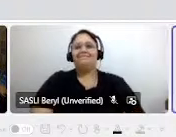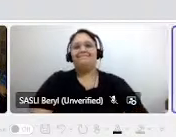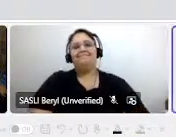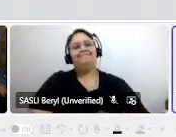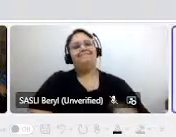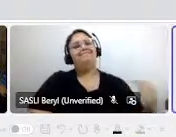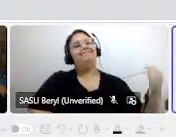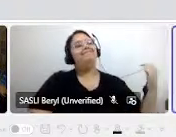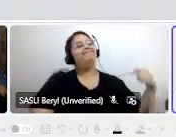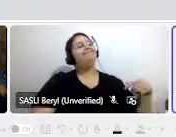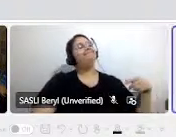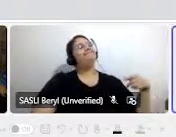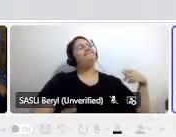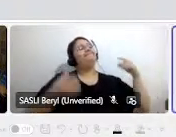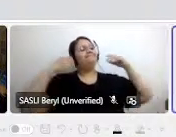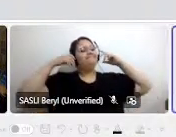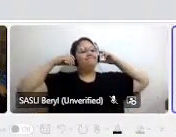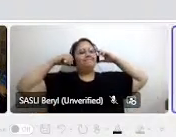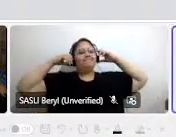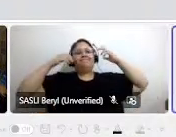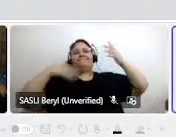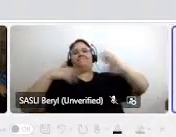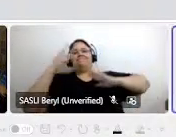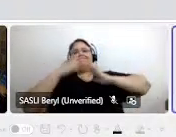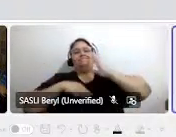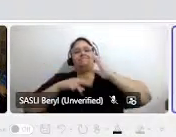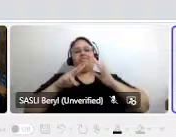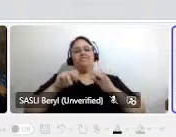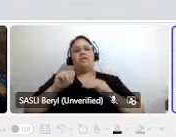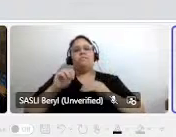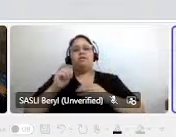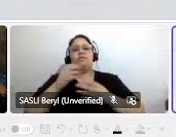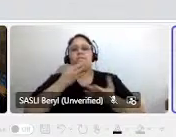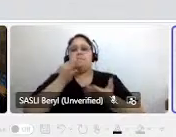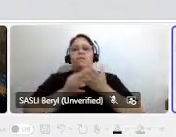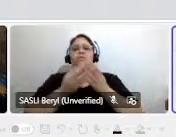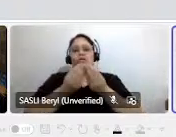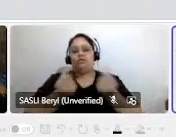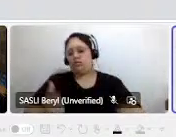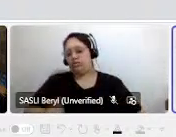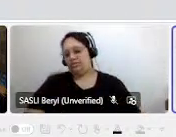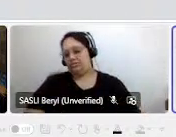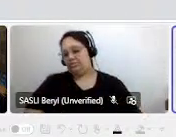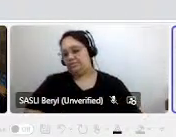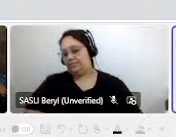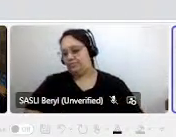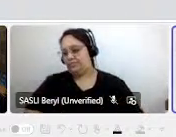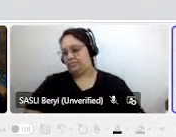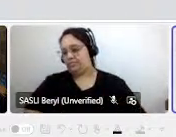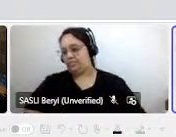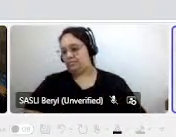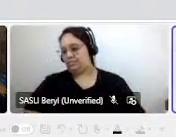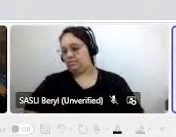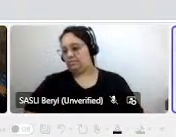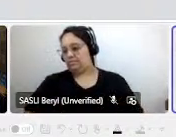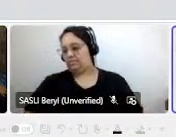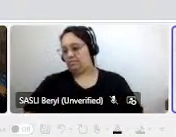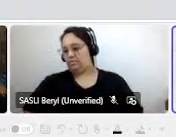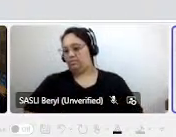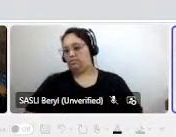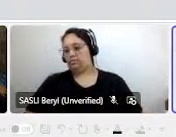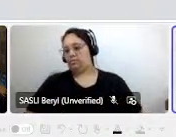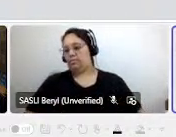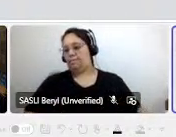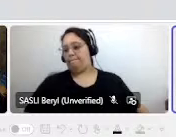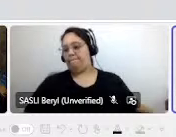So if you can just read to us Member van Minnen's proposed resolutions. Thank you, Chair. The committee recommends that the